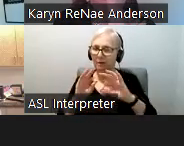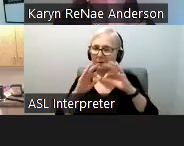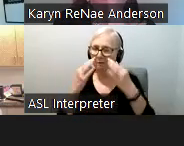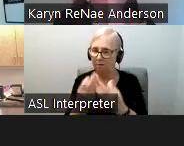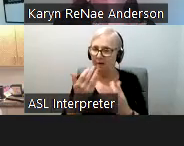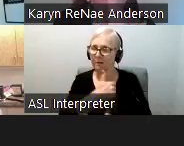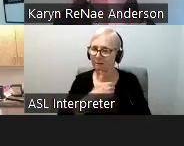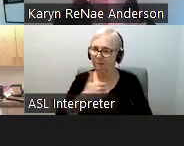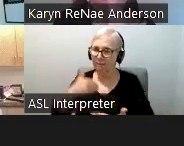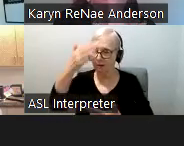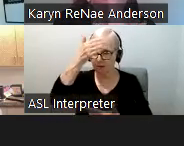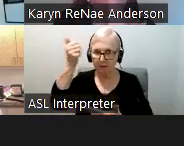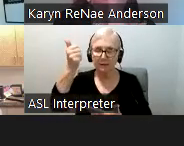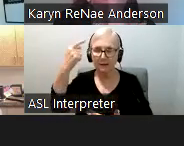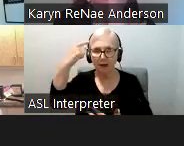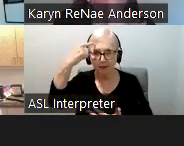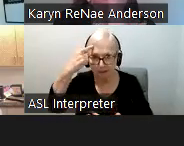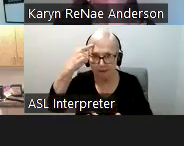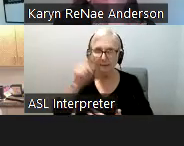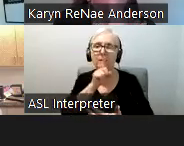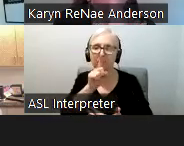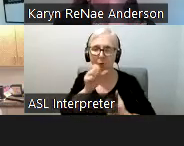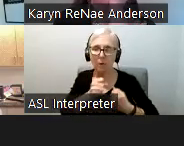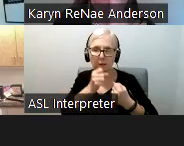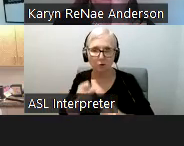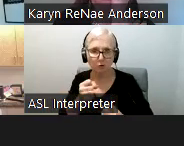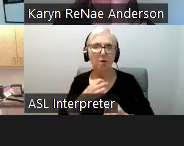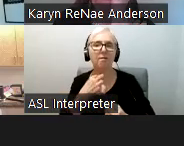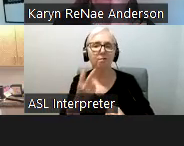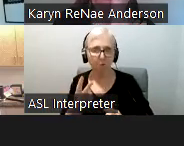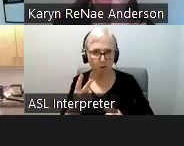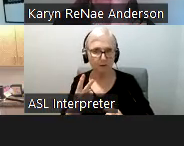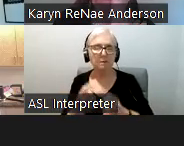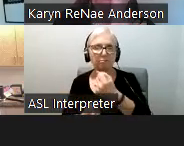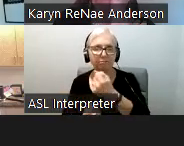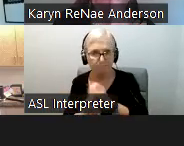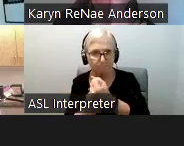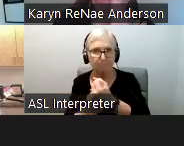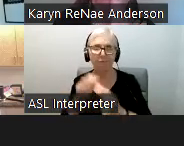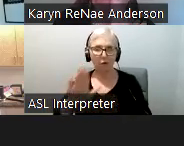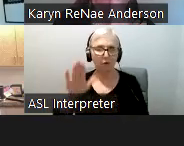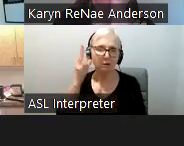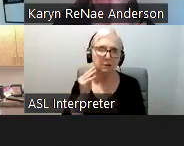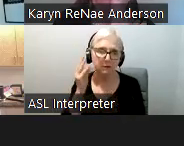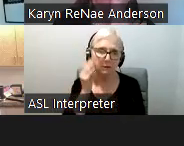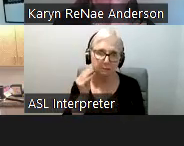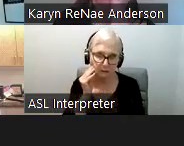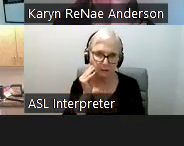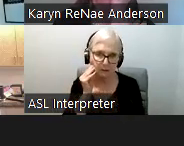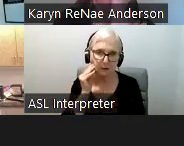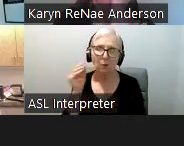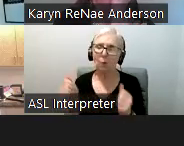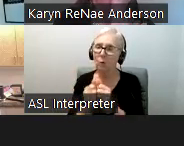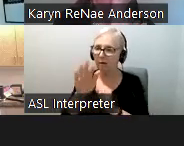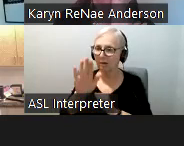members because I think they could be a really strong voice for what they've gone through with their